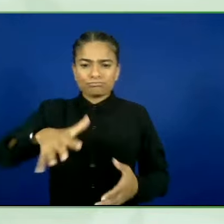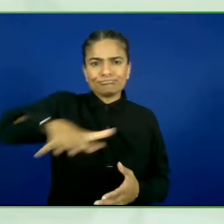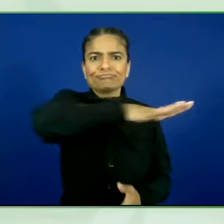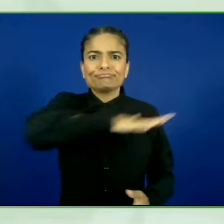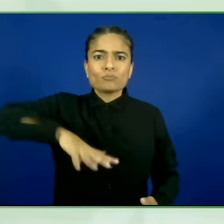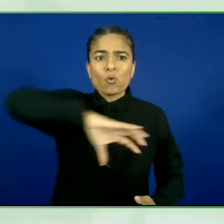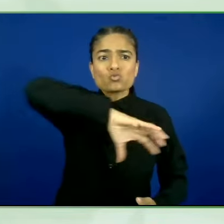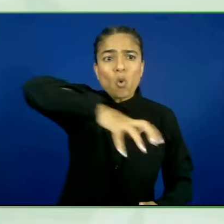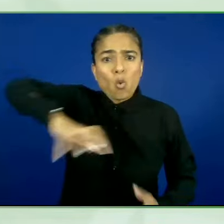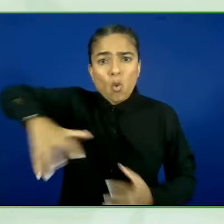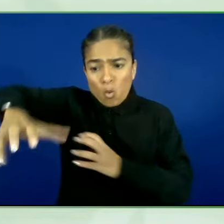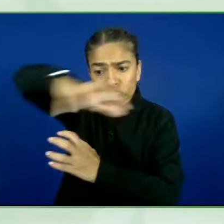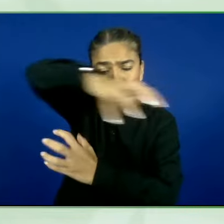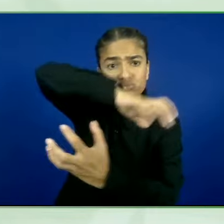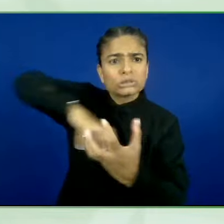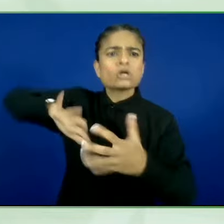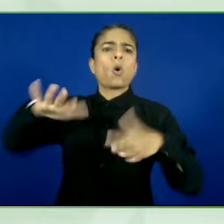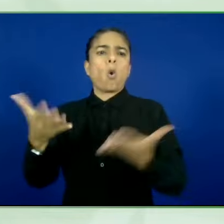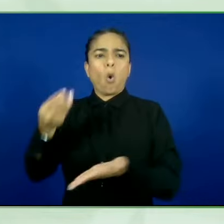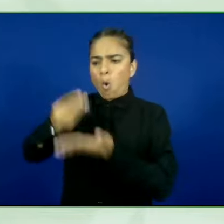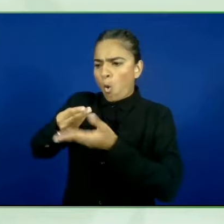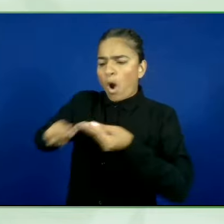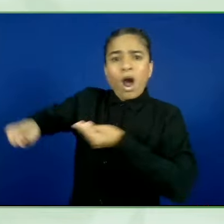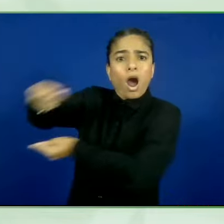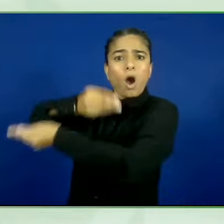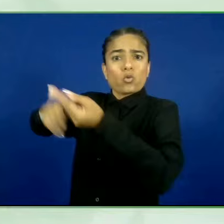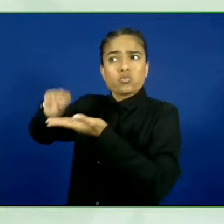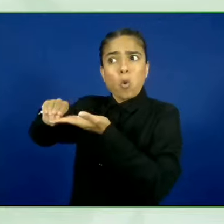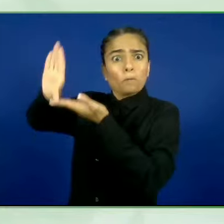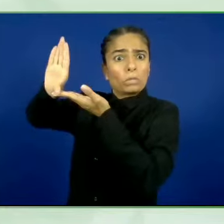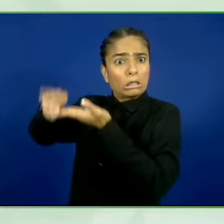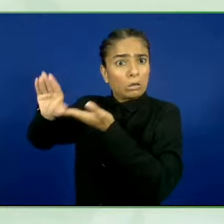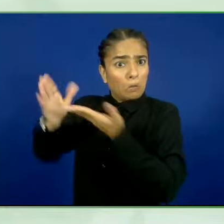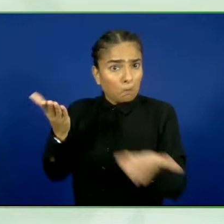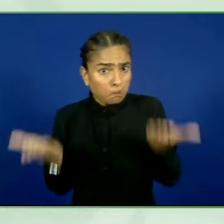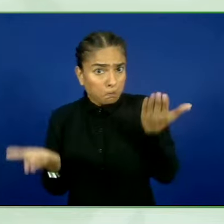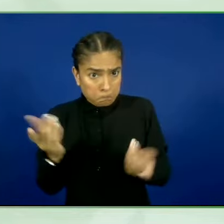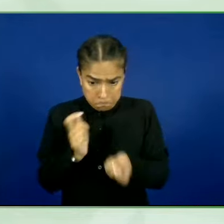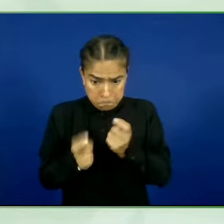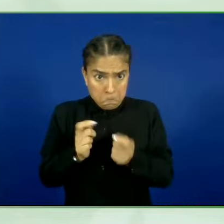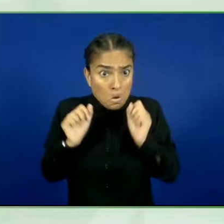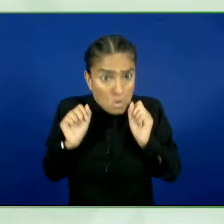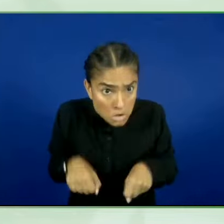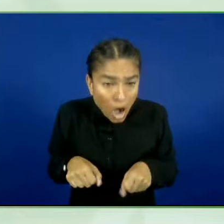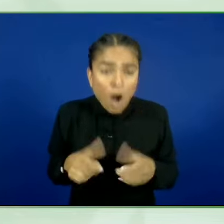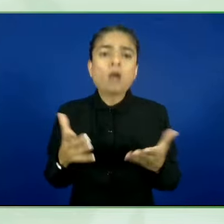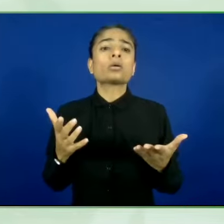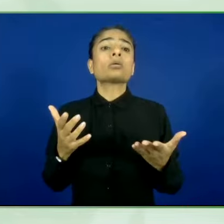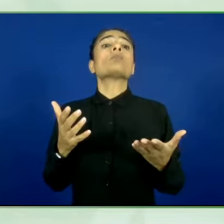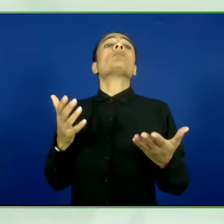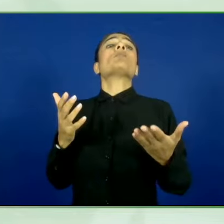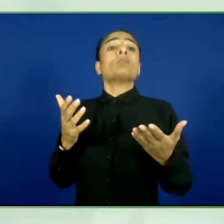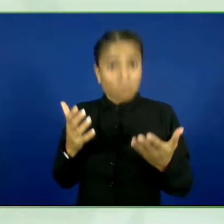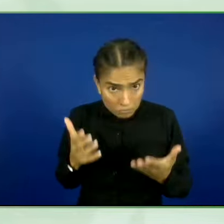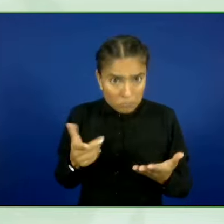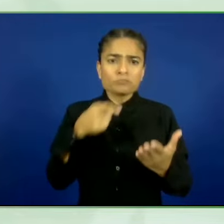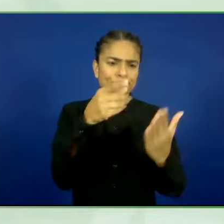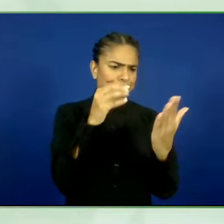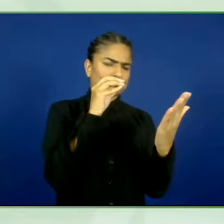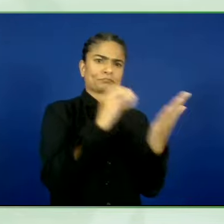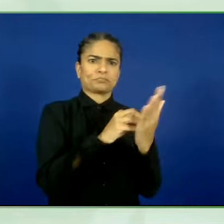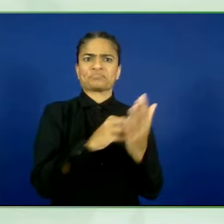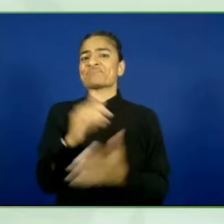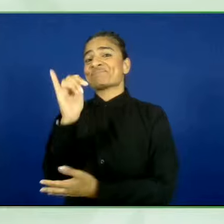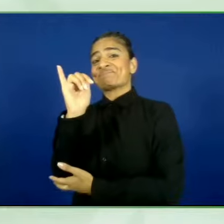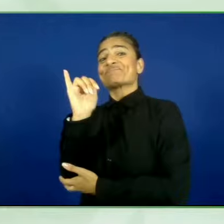Right. Yes, the application is quite adaptable, and not only on geographical settings, but also it's accessible when it comes to